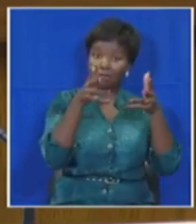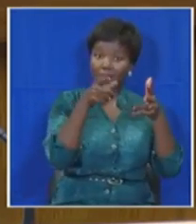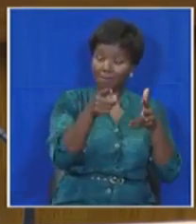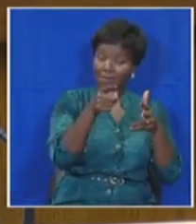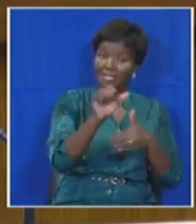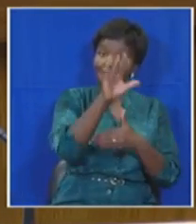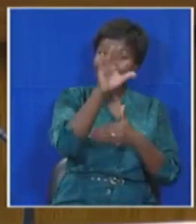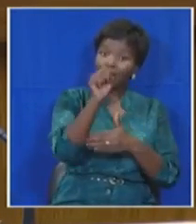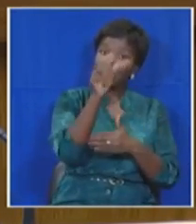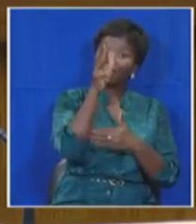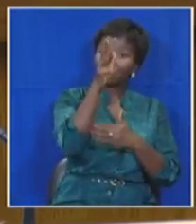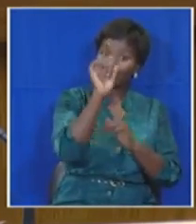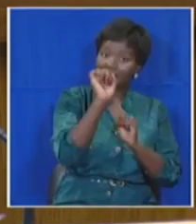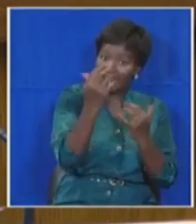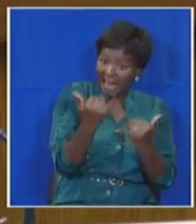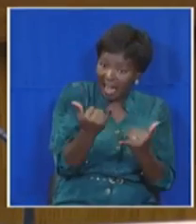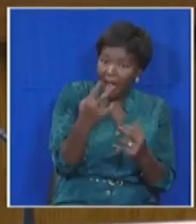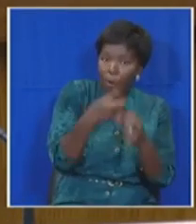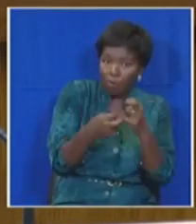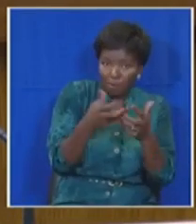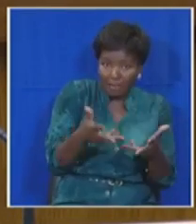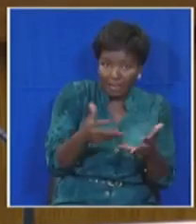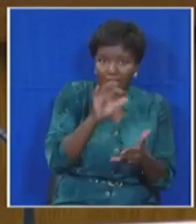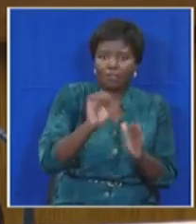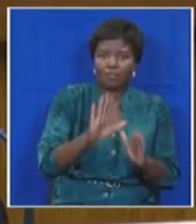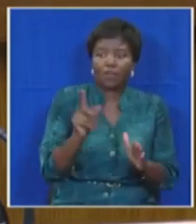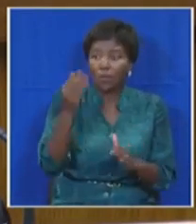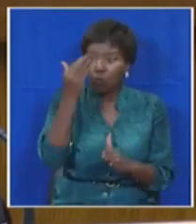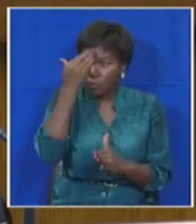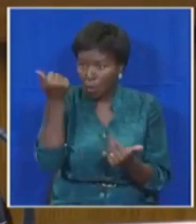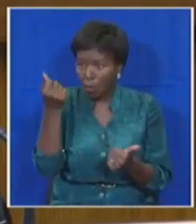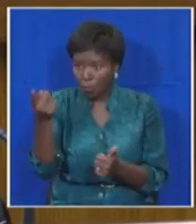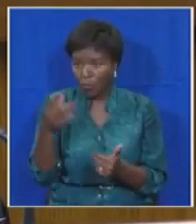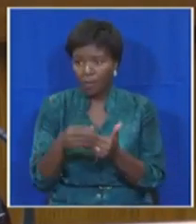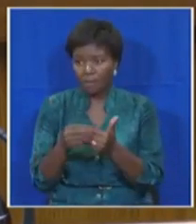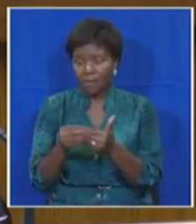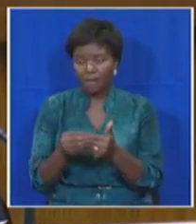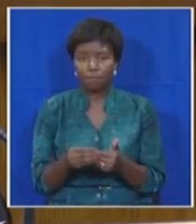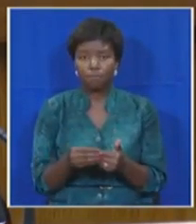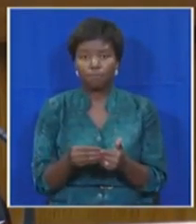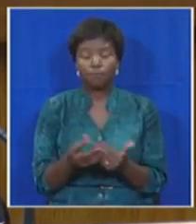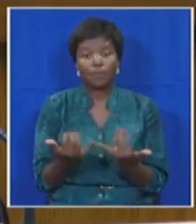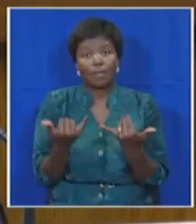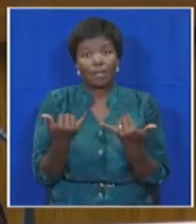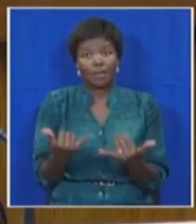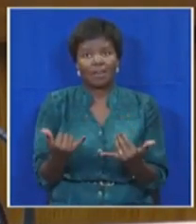know, Honorable Member. But further, the current land reform minister,